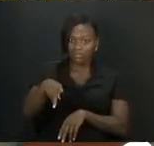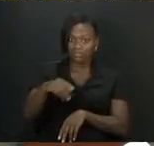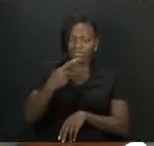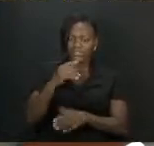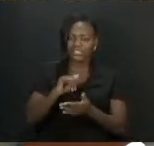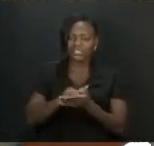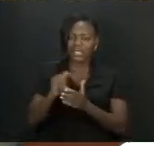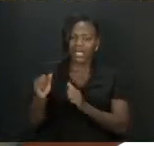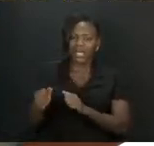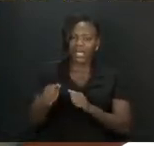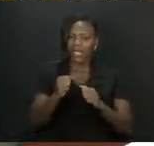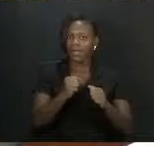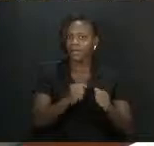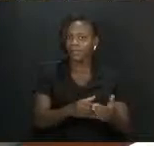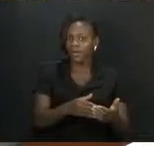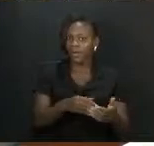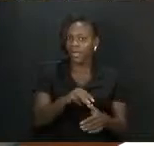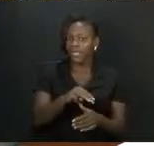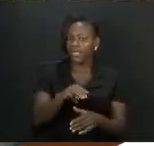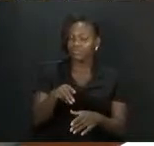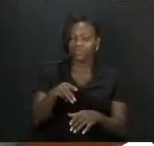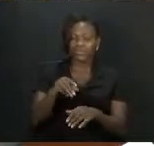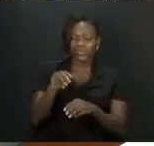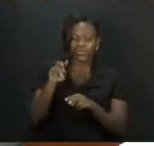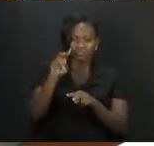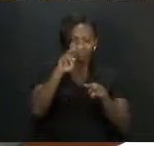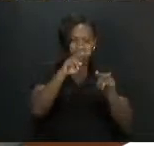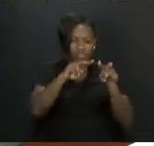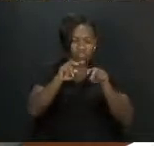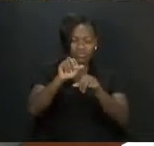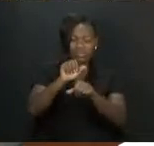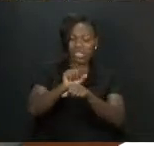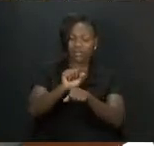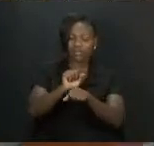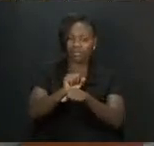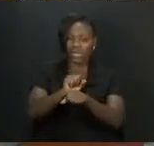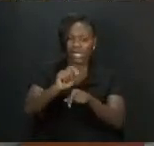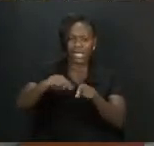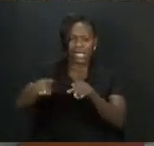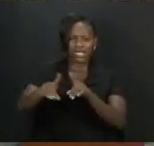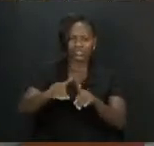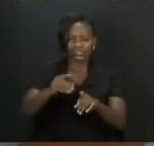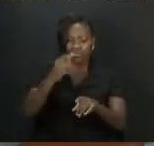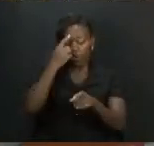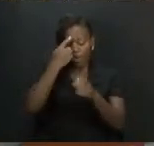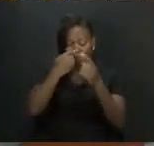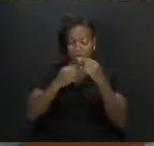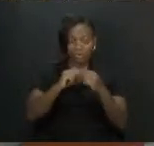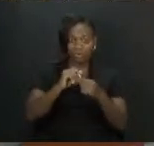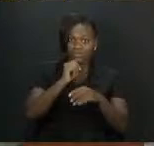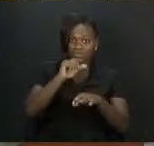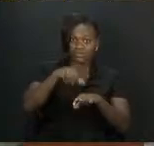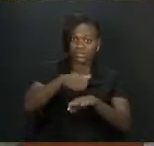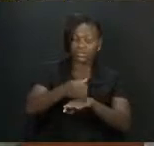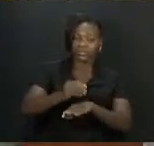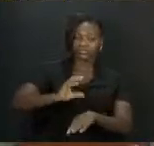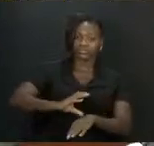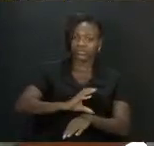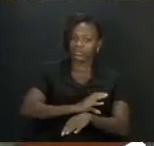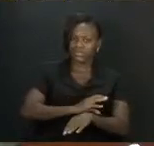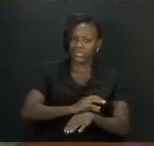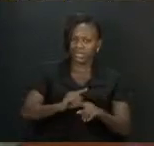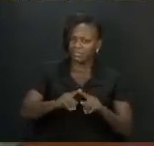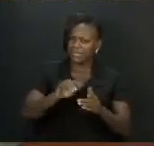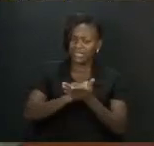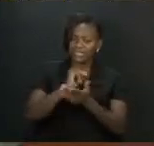oversight is being taken away because committees have not been constituted. But that cannot be the case. But having said this,